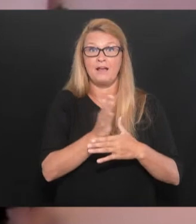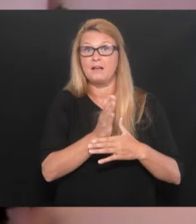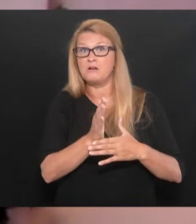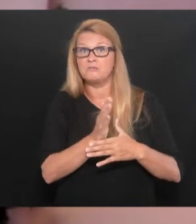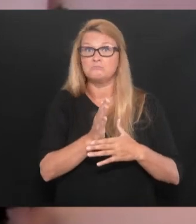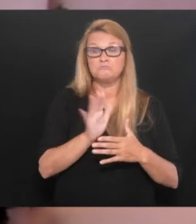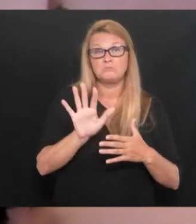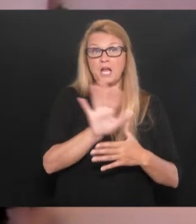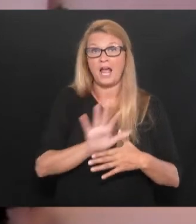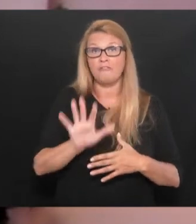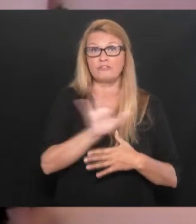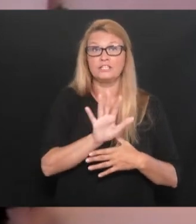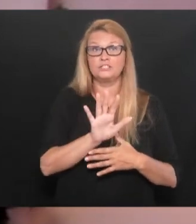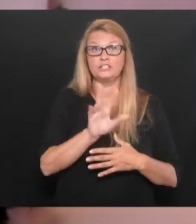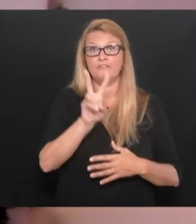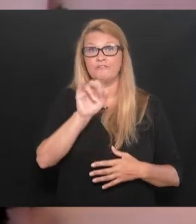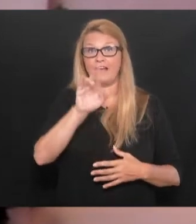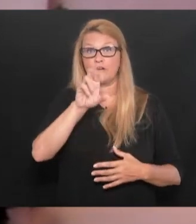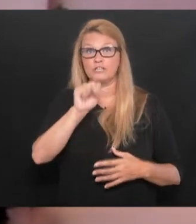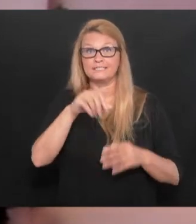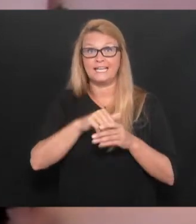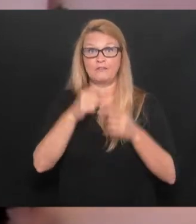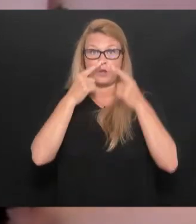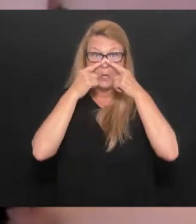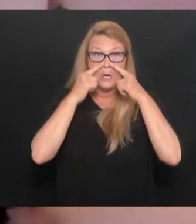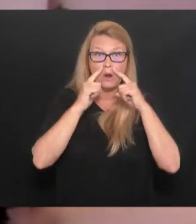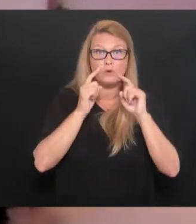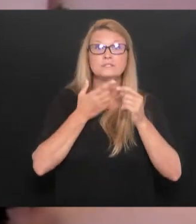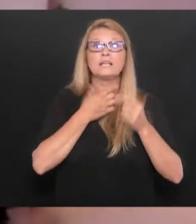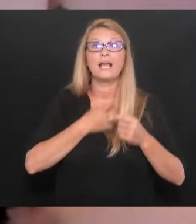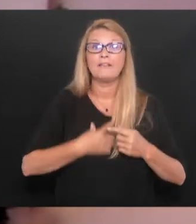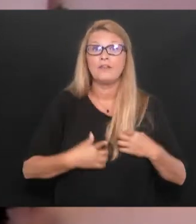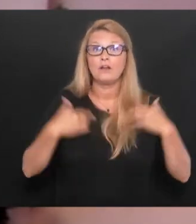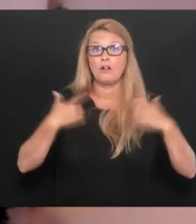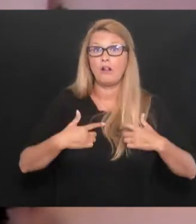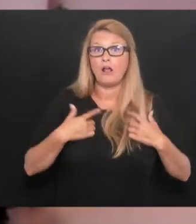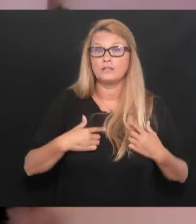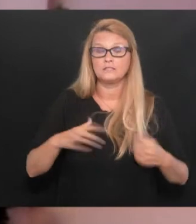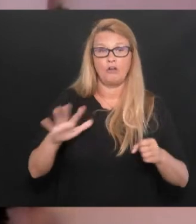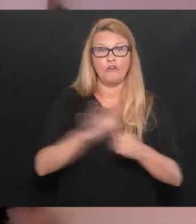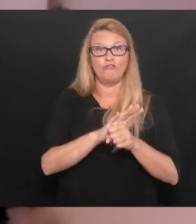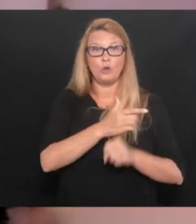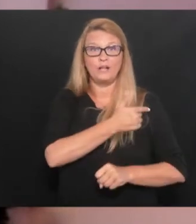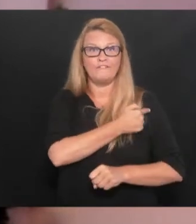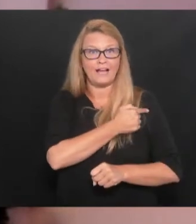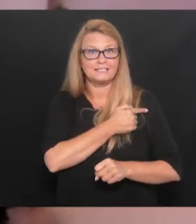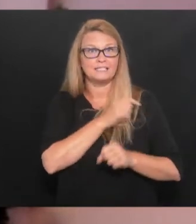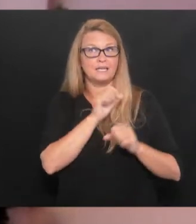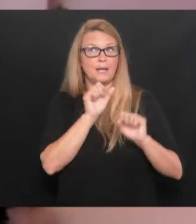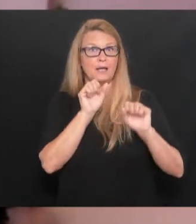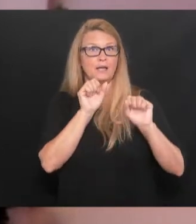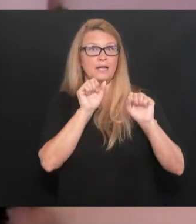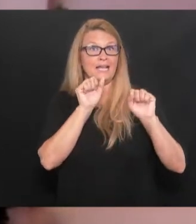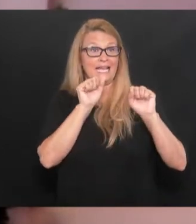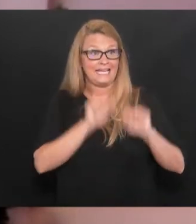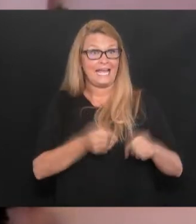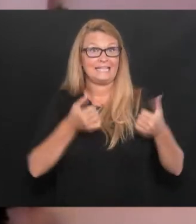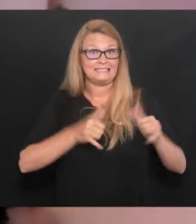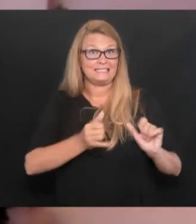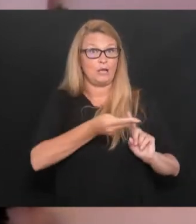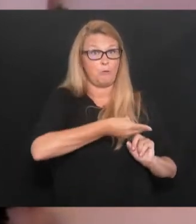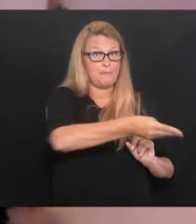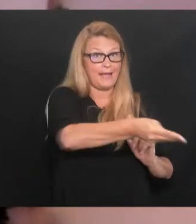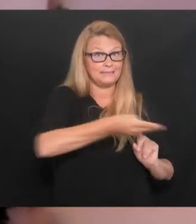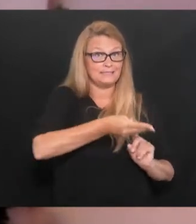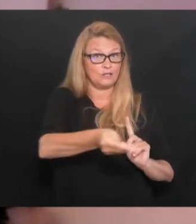airways. And that suggested that people that were fully vaccinated may be able to infect other people with